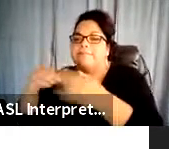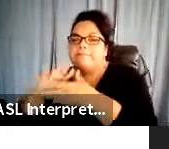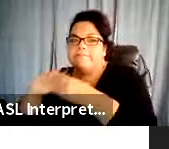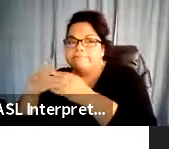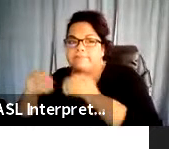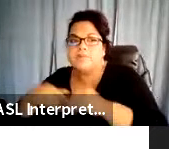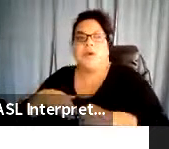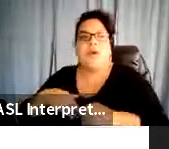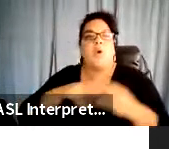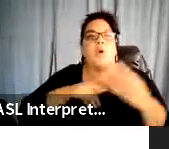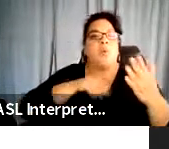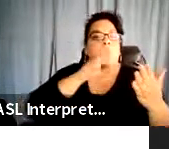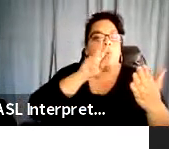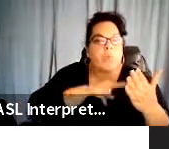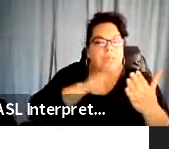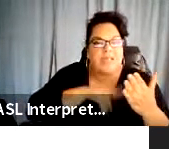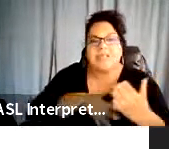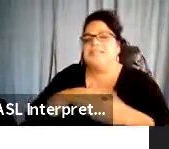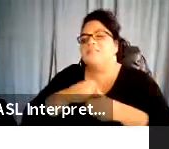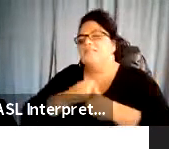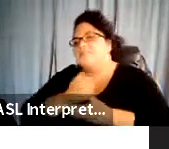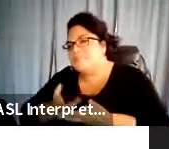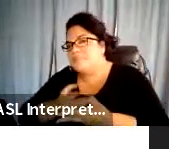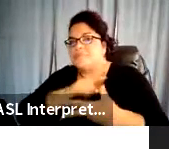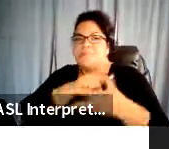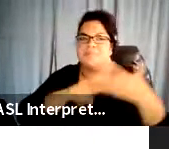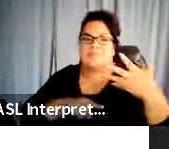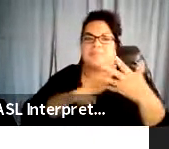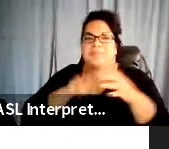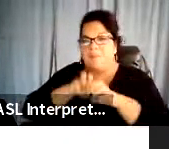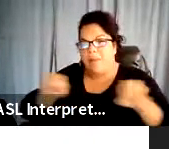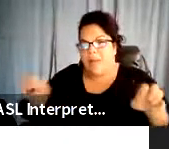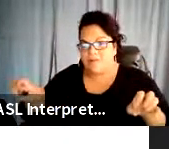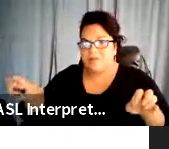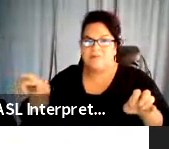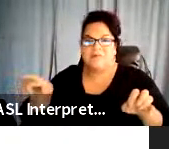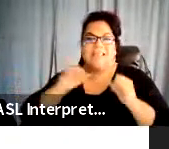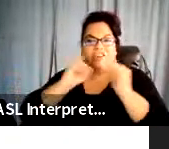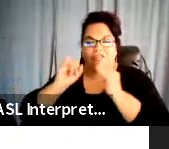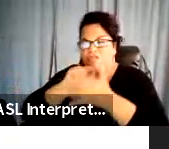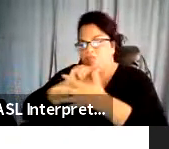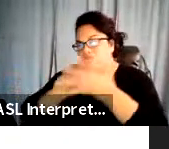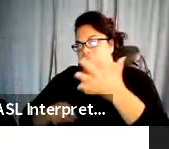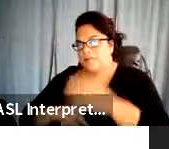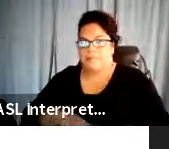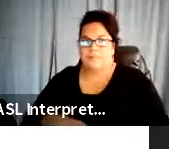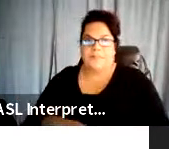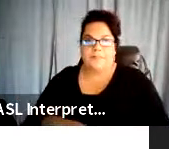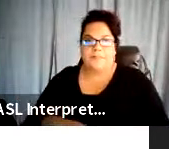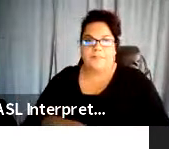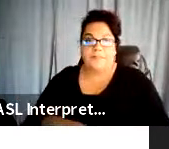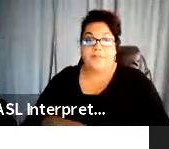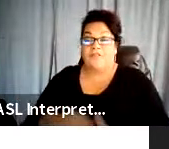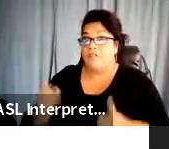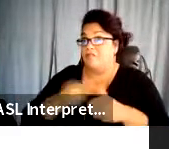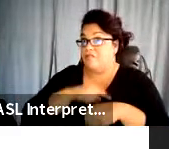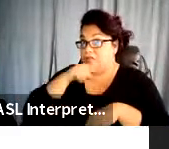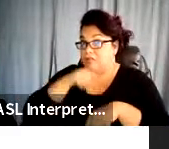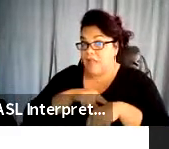-person workshops, and of course panels such as this one. We're also, for the first time,